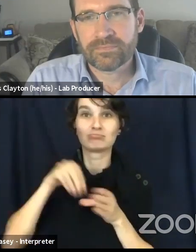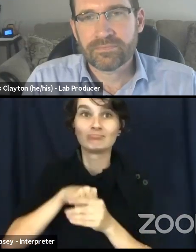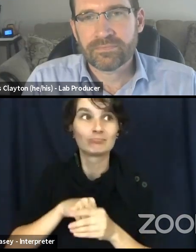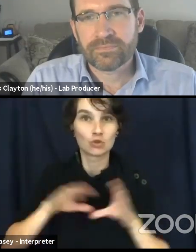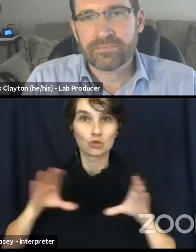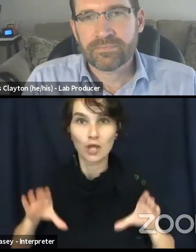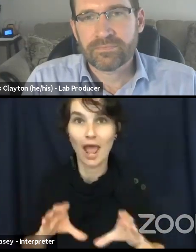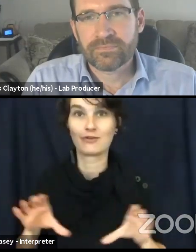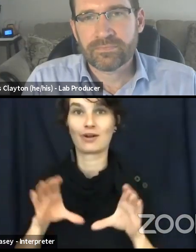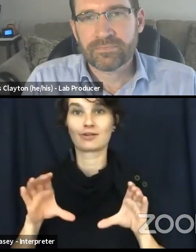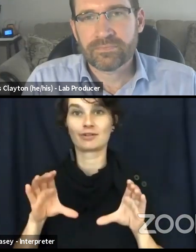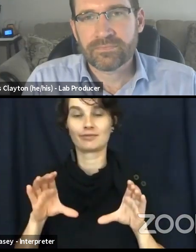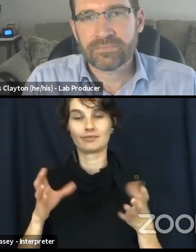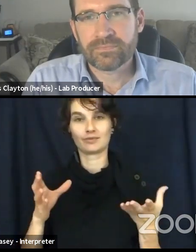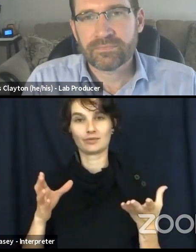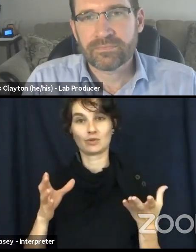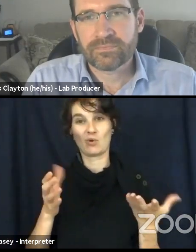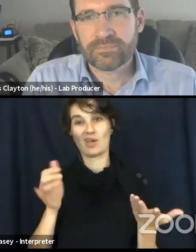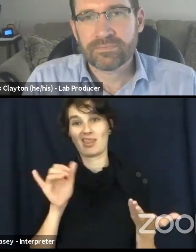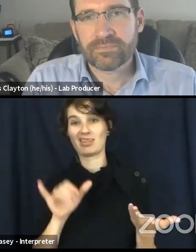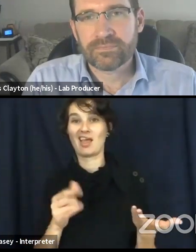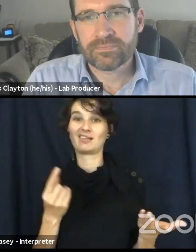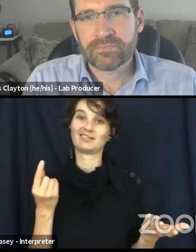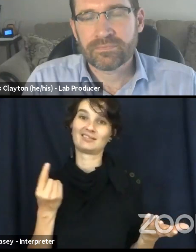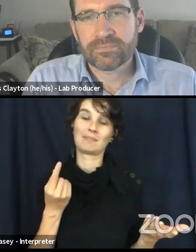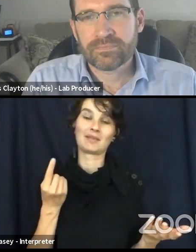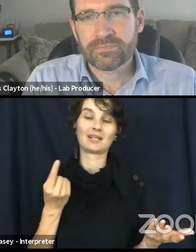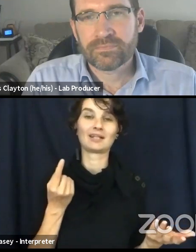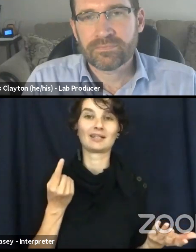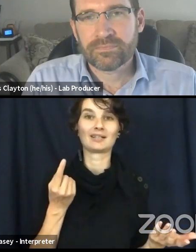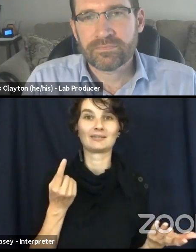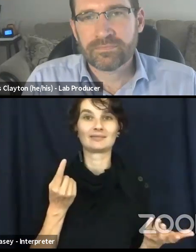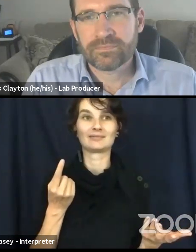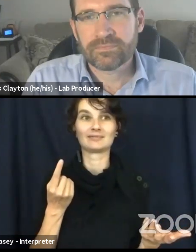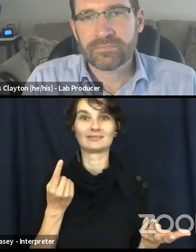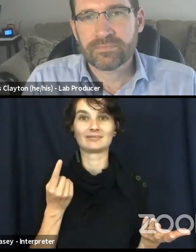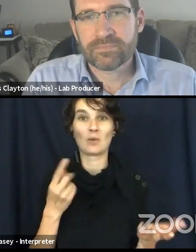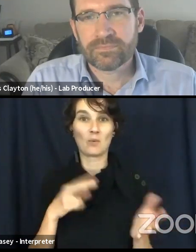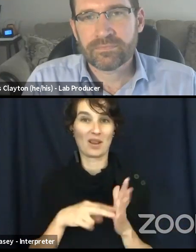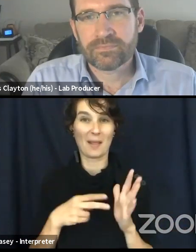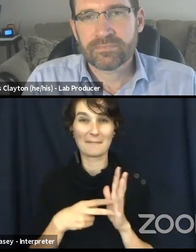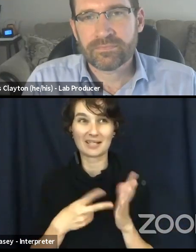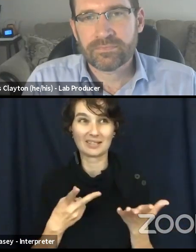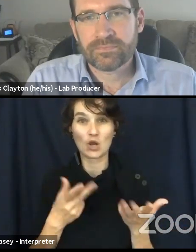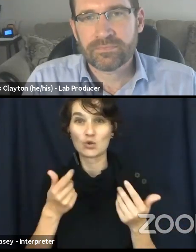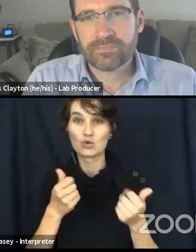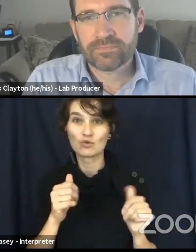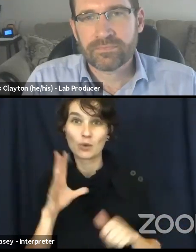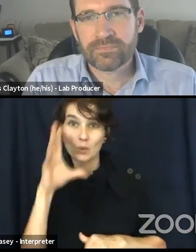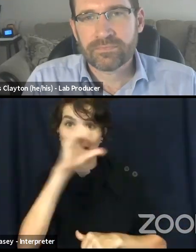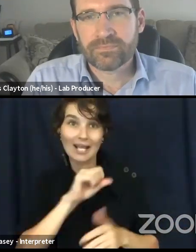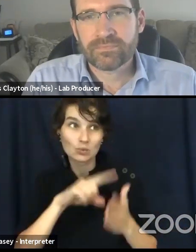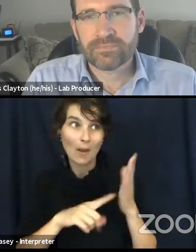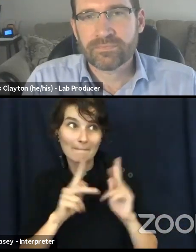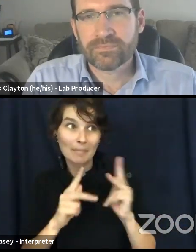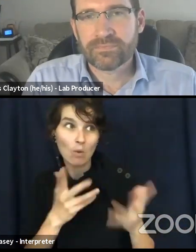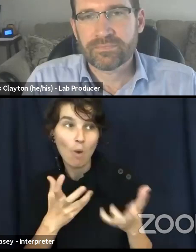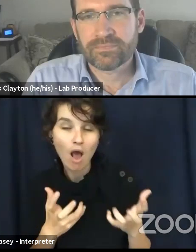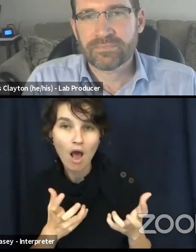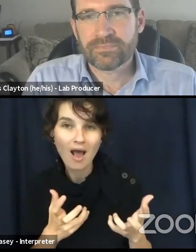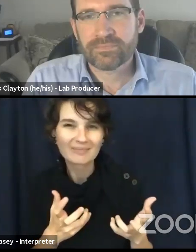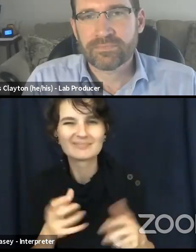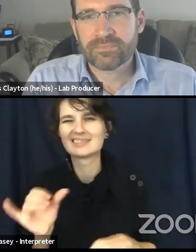that something, you know, like, what does that mean when are you trying to guess like what people will do? And these are some of the same questions I